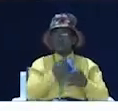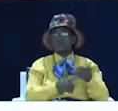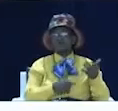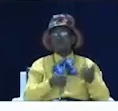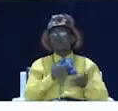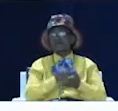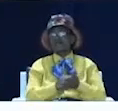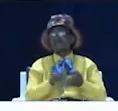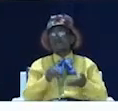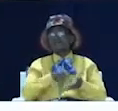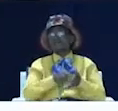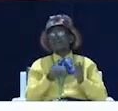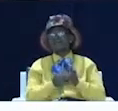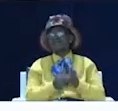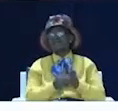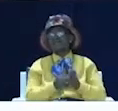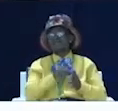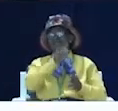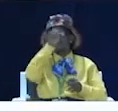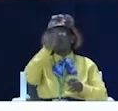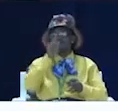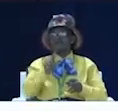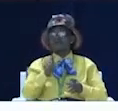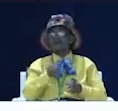When somebody is threatening you,